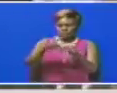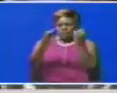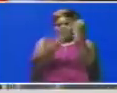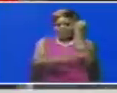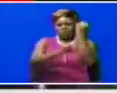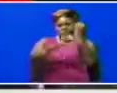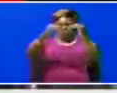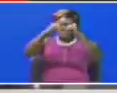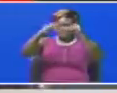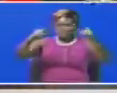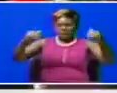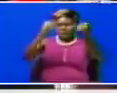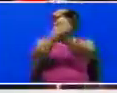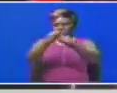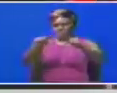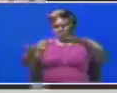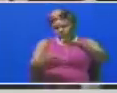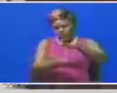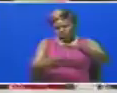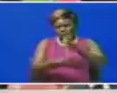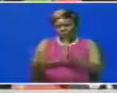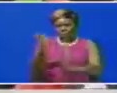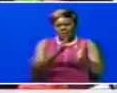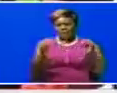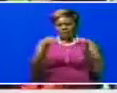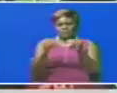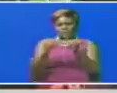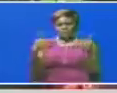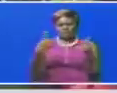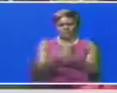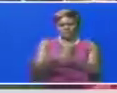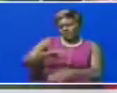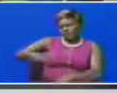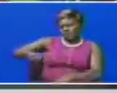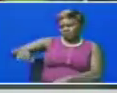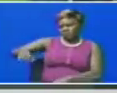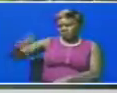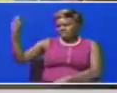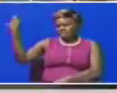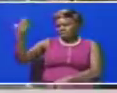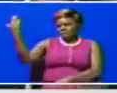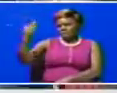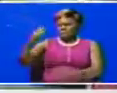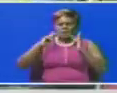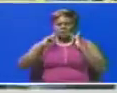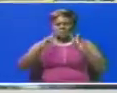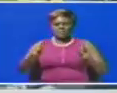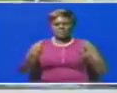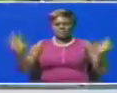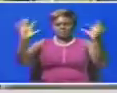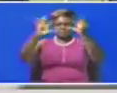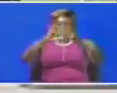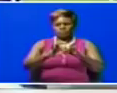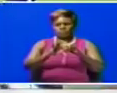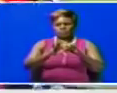country divided, the president and his deputy organized meetings in different counties, preaching unity and peace among Kenyans